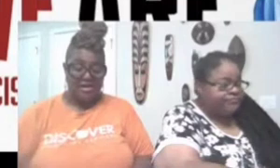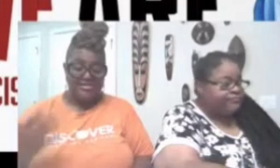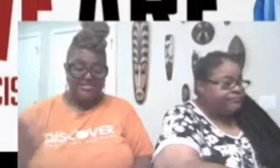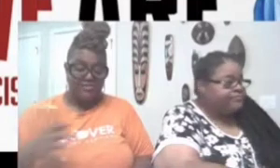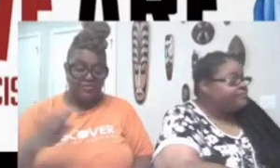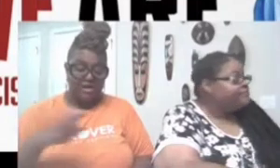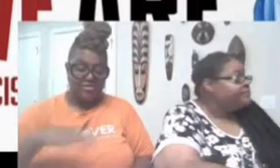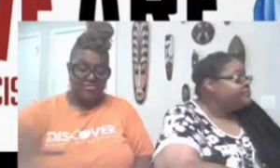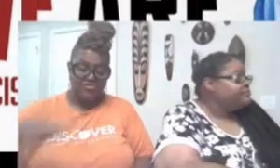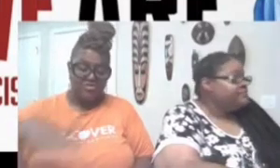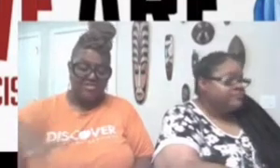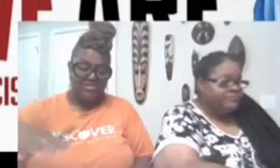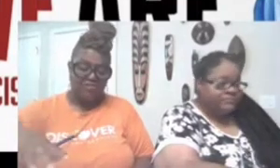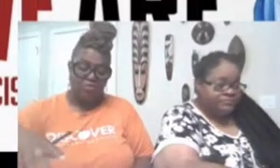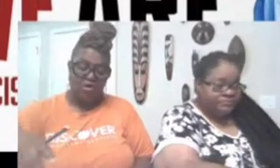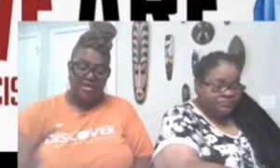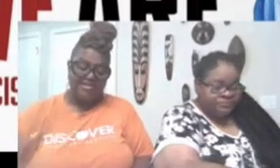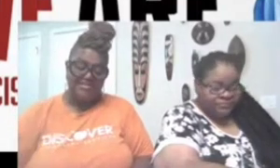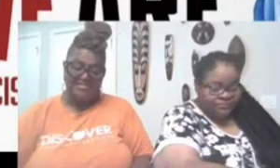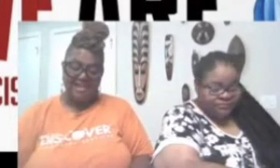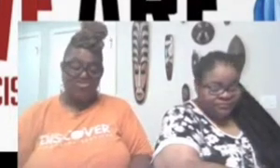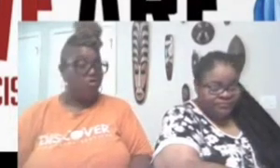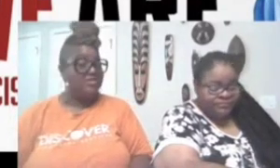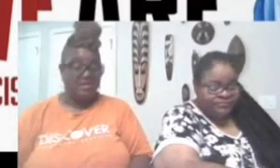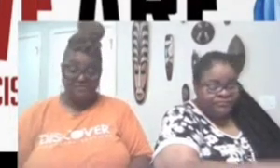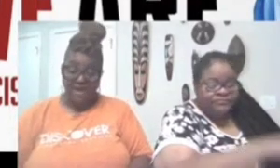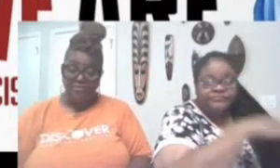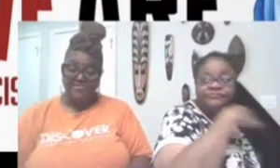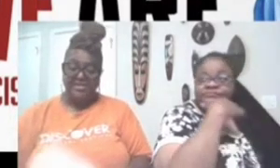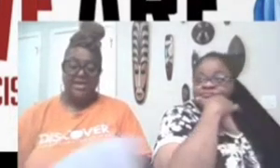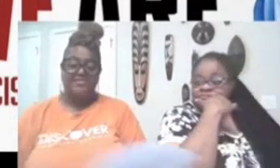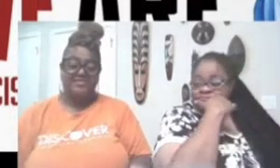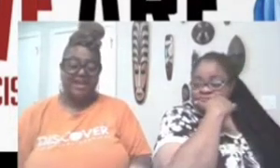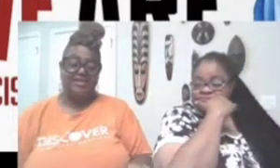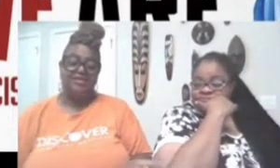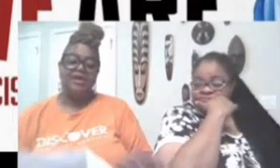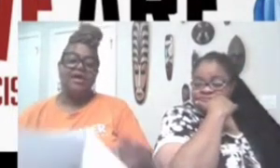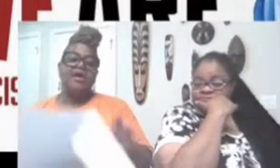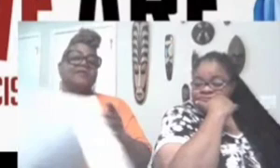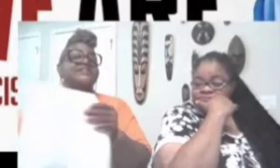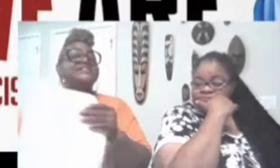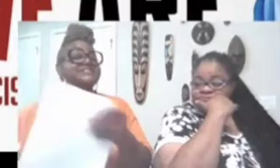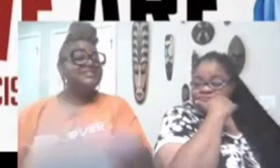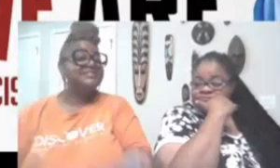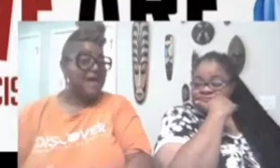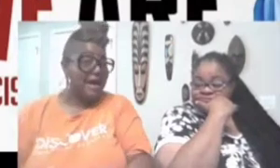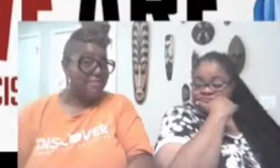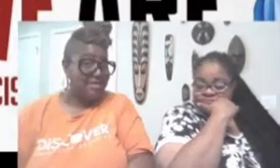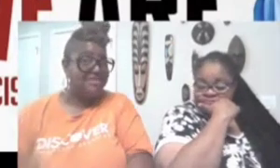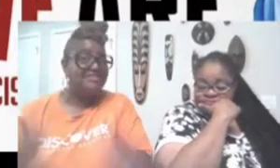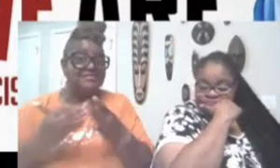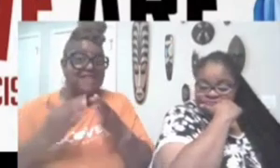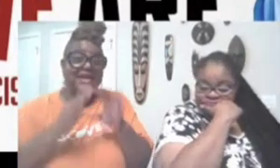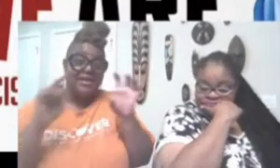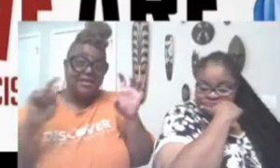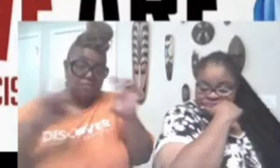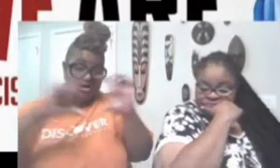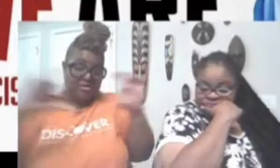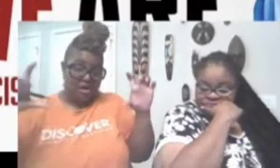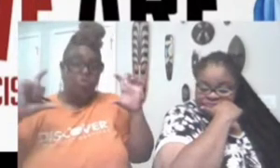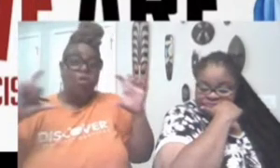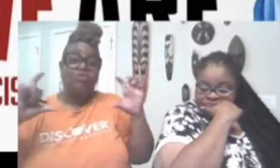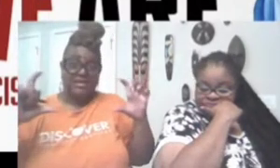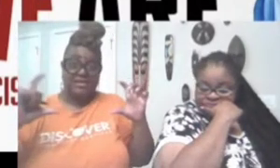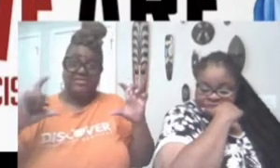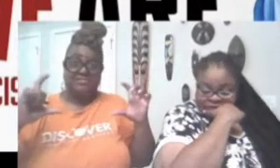in the civil and the, during the civil war, he didn't say join the Confederacy. He stated, this is his comment. This is, they got him